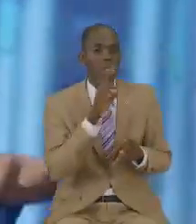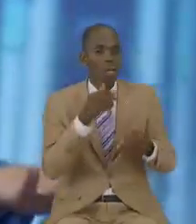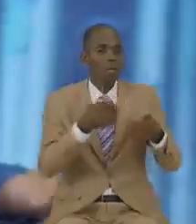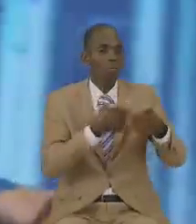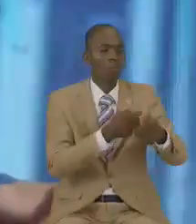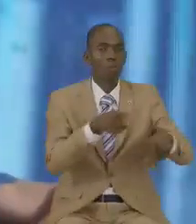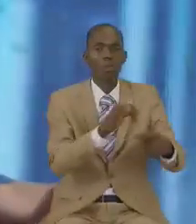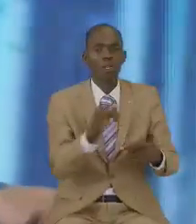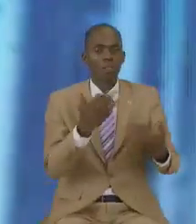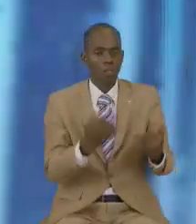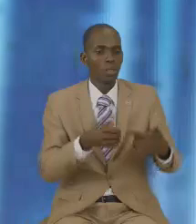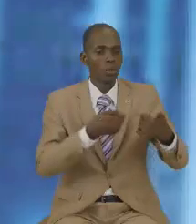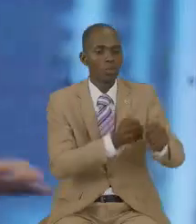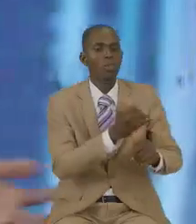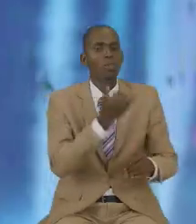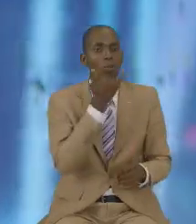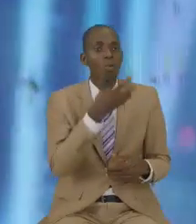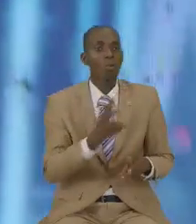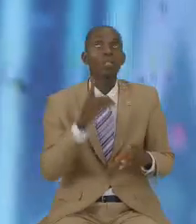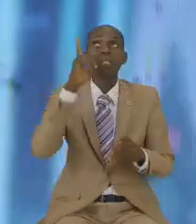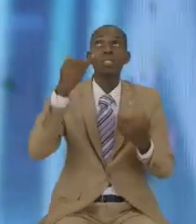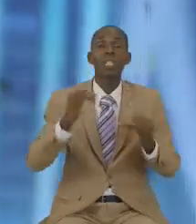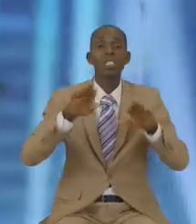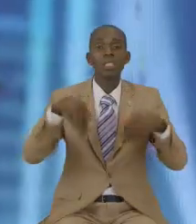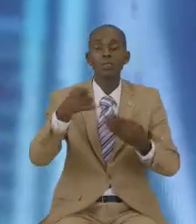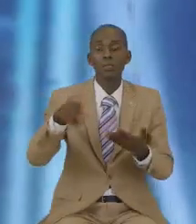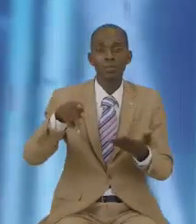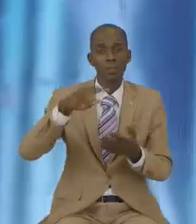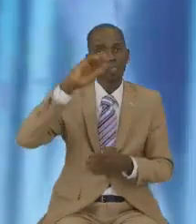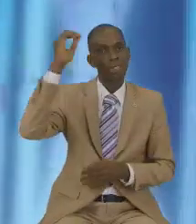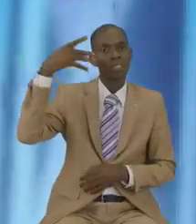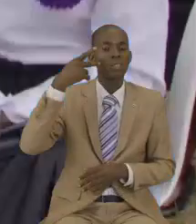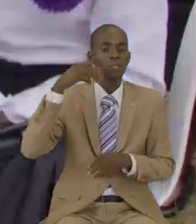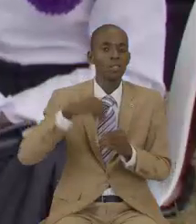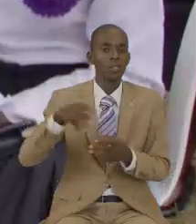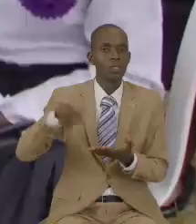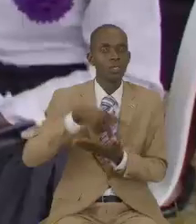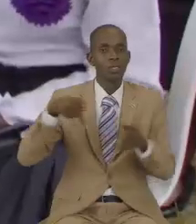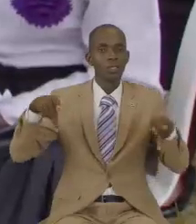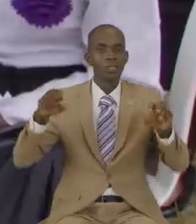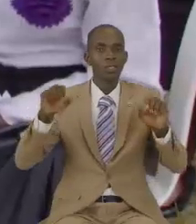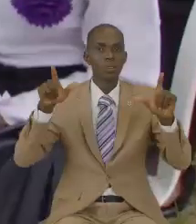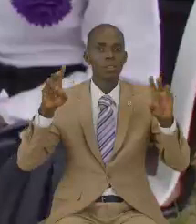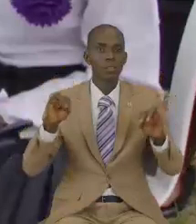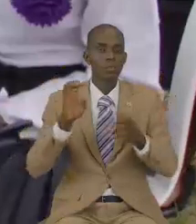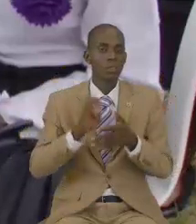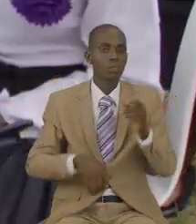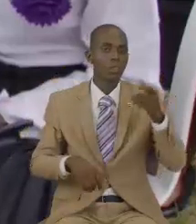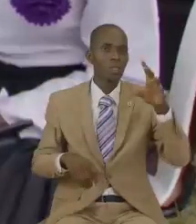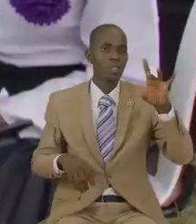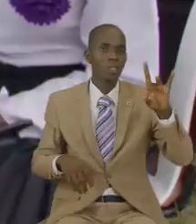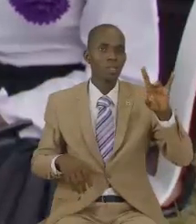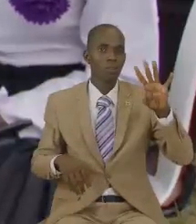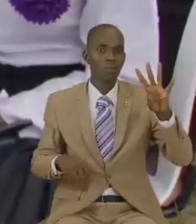wrong way. He now gives you grace. In Psalm 84, reading from verse 11. For the Lord God is a